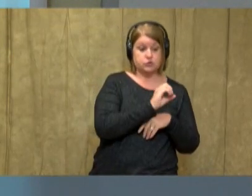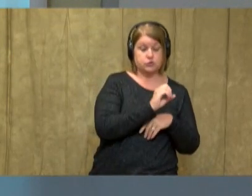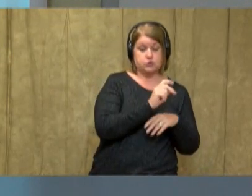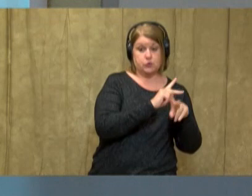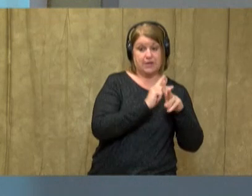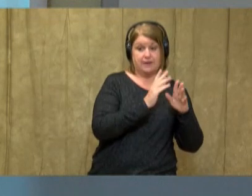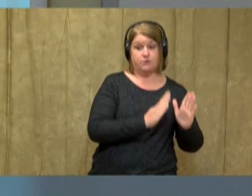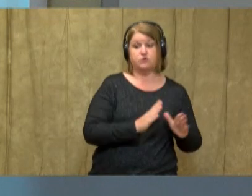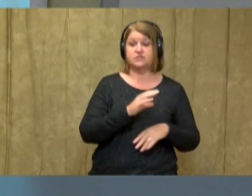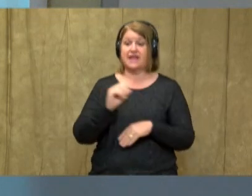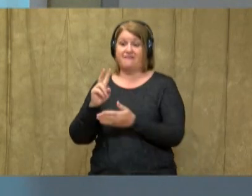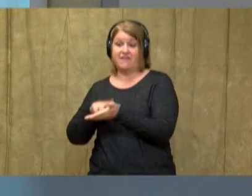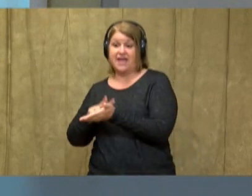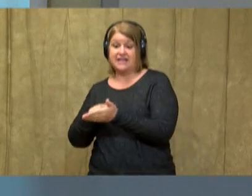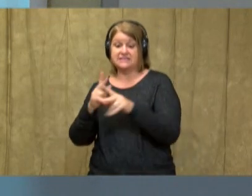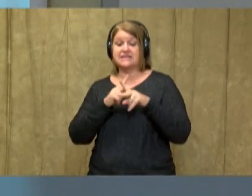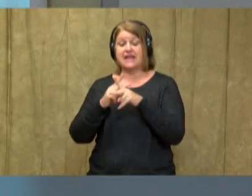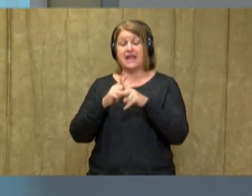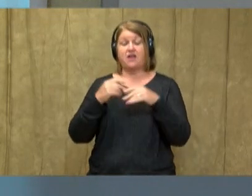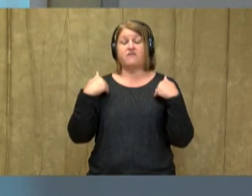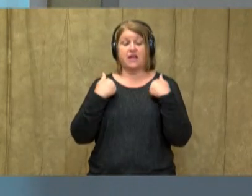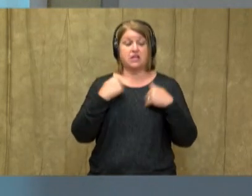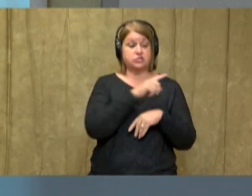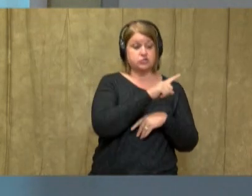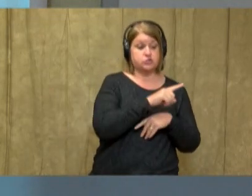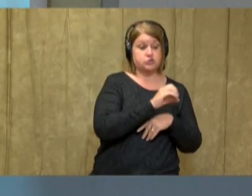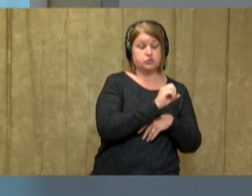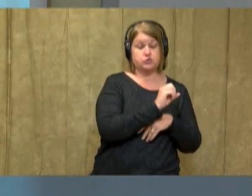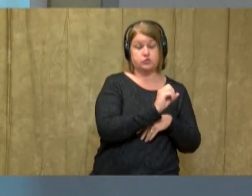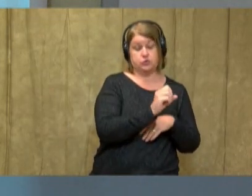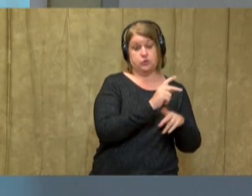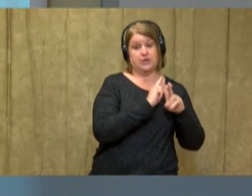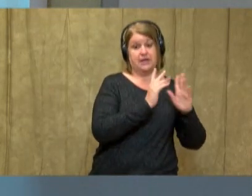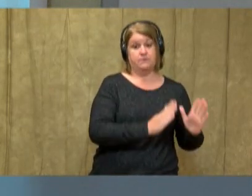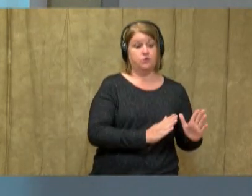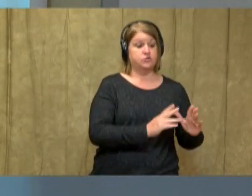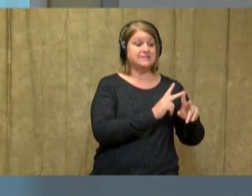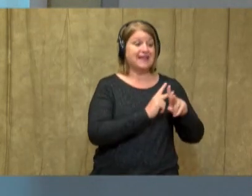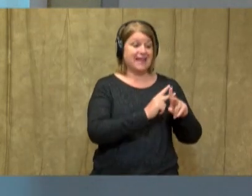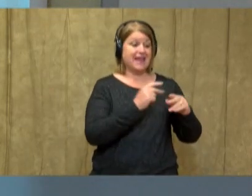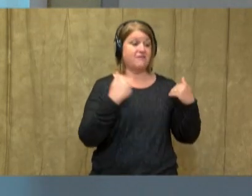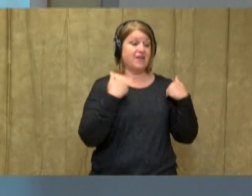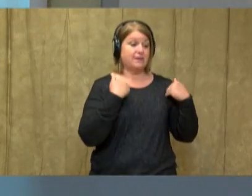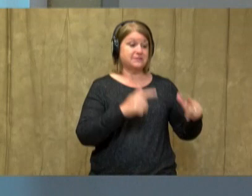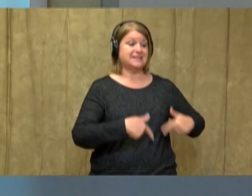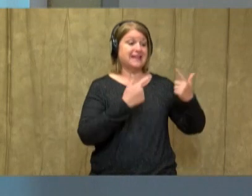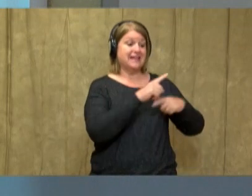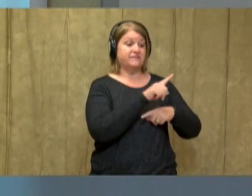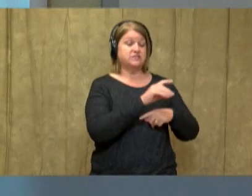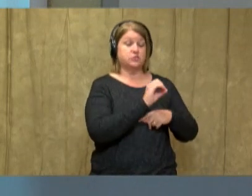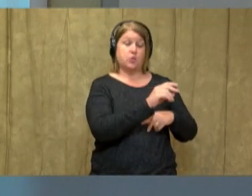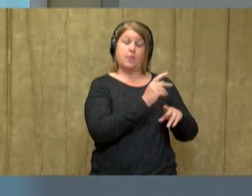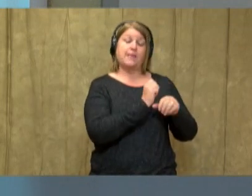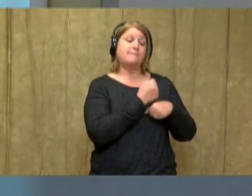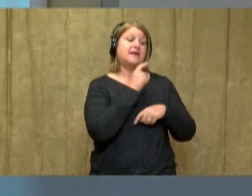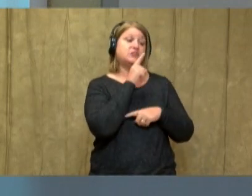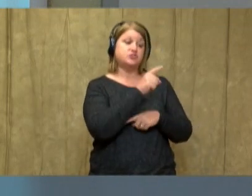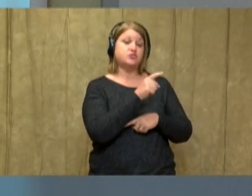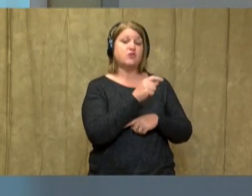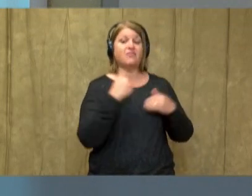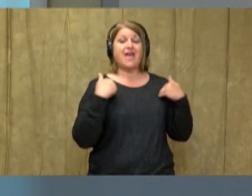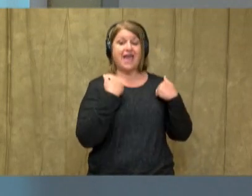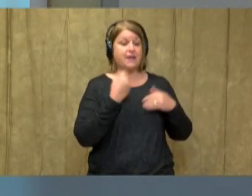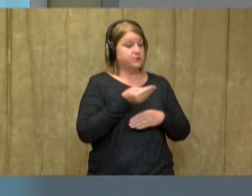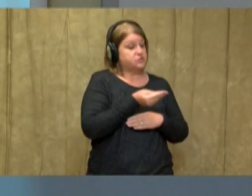of animals. Zookeepers take care of the animals that live at the zoo. They make sure the animals are fed